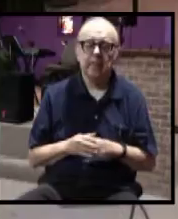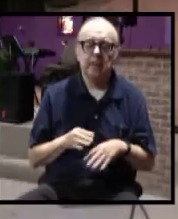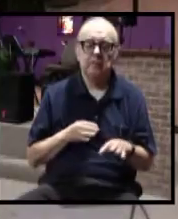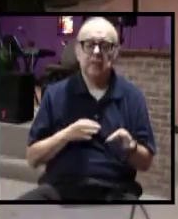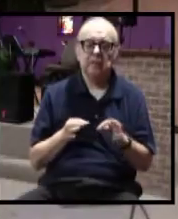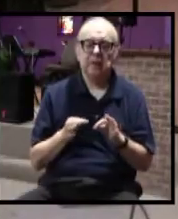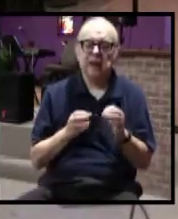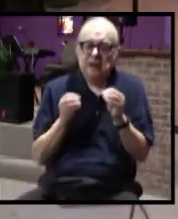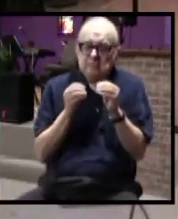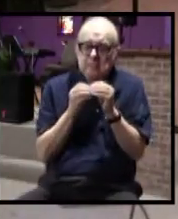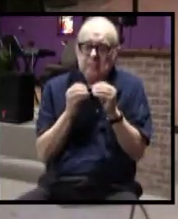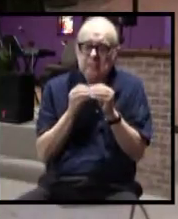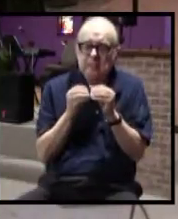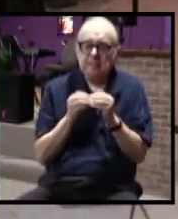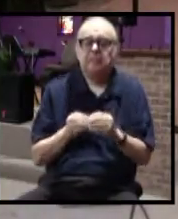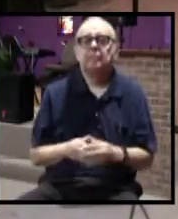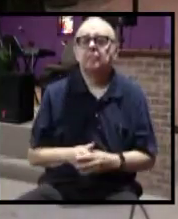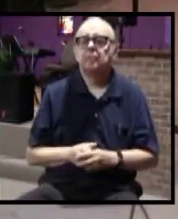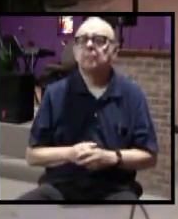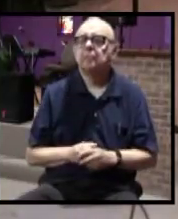Let me take this a little bit farther.